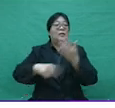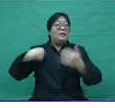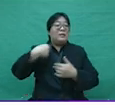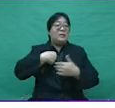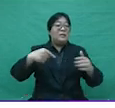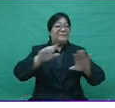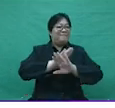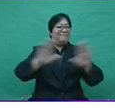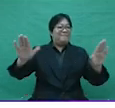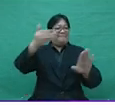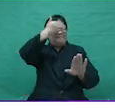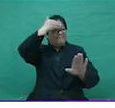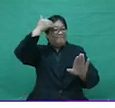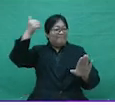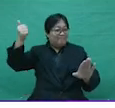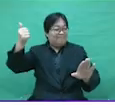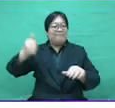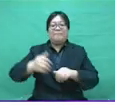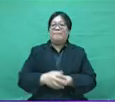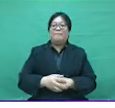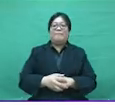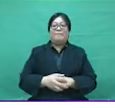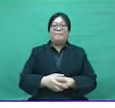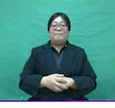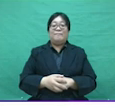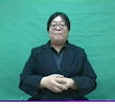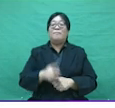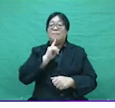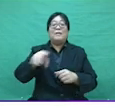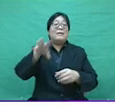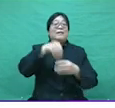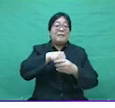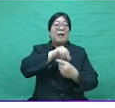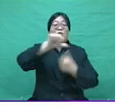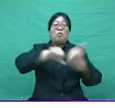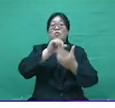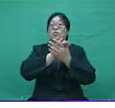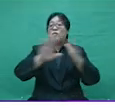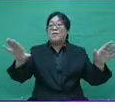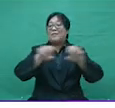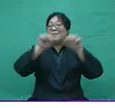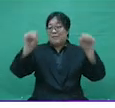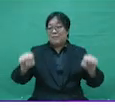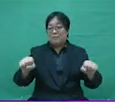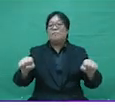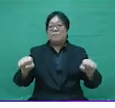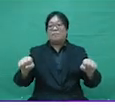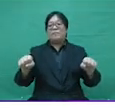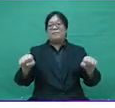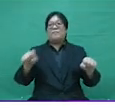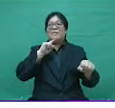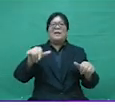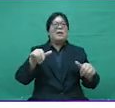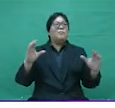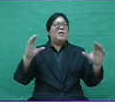What we should not forget is that also inside of the social security system, it